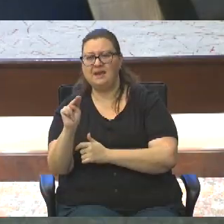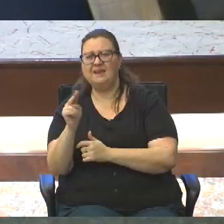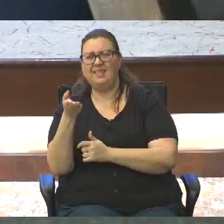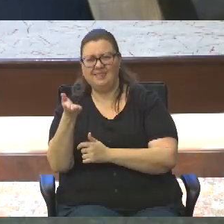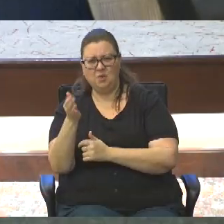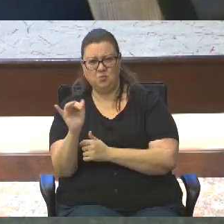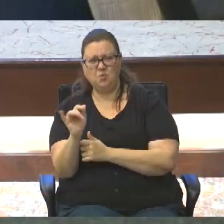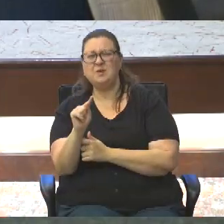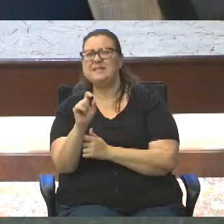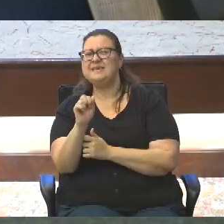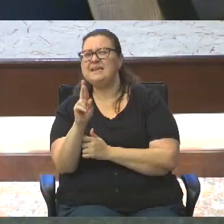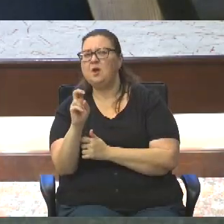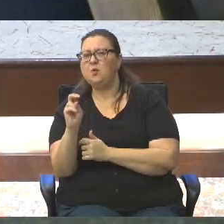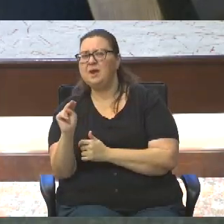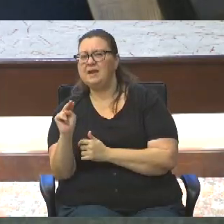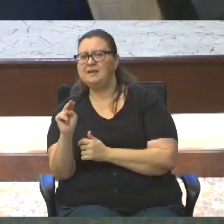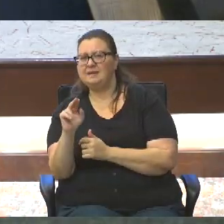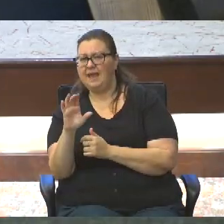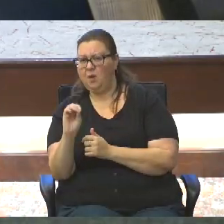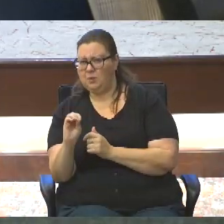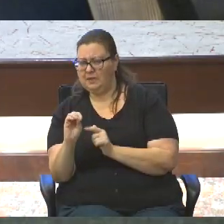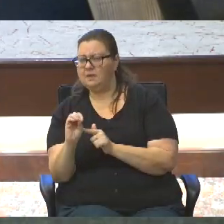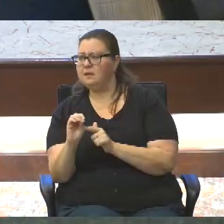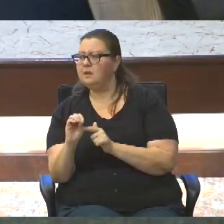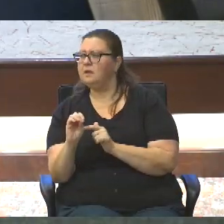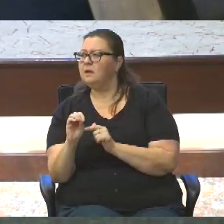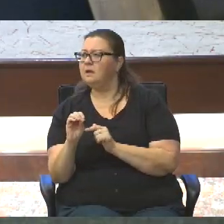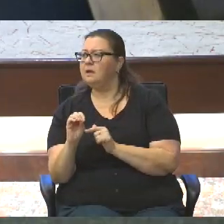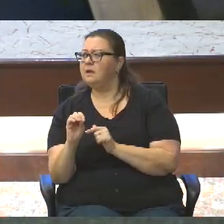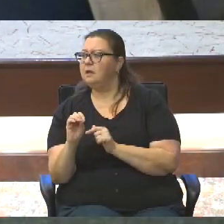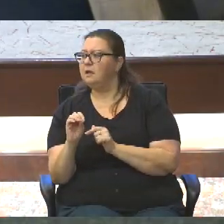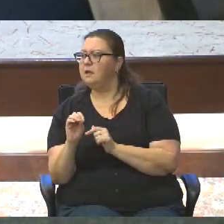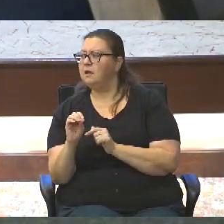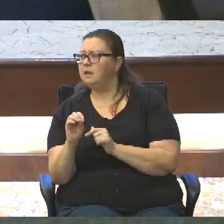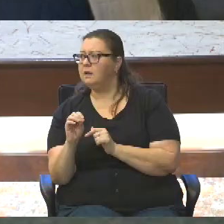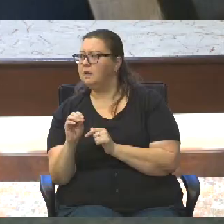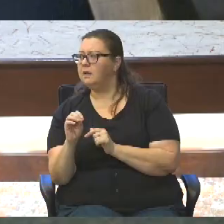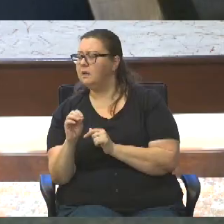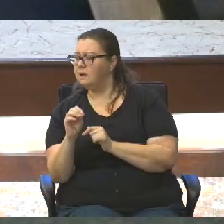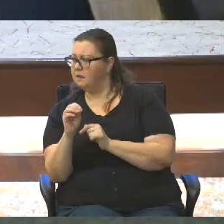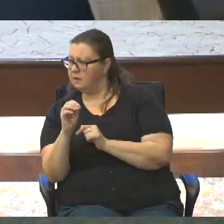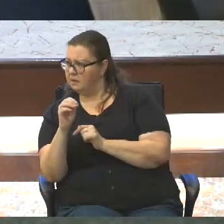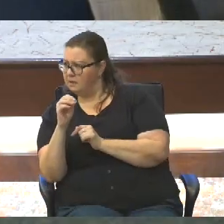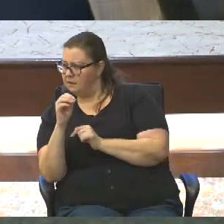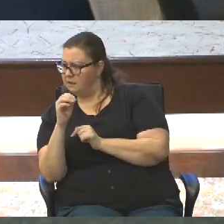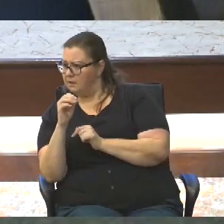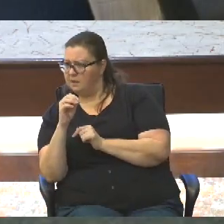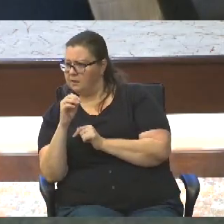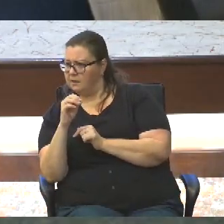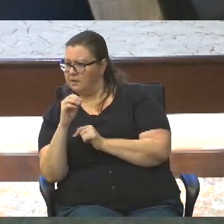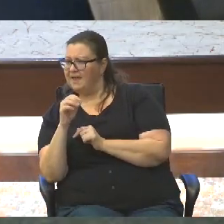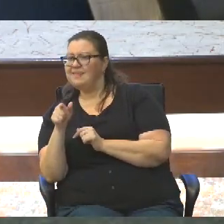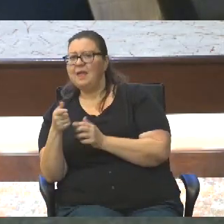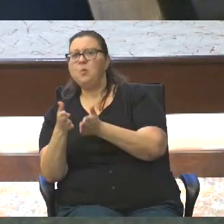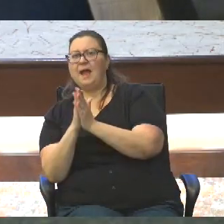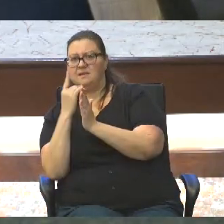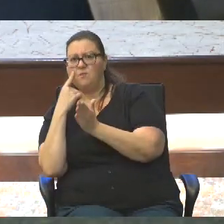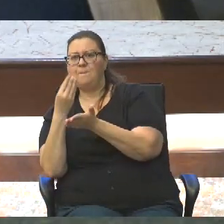Bradley, and they were asking Lance Gooden for a grant